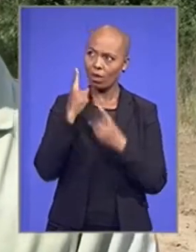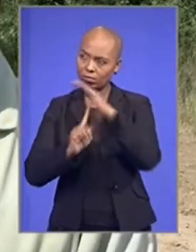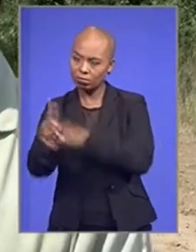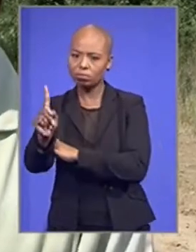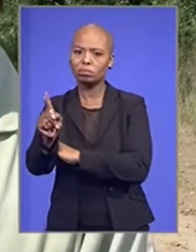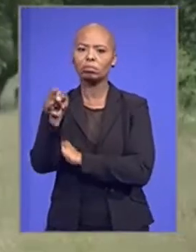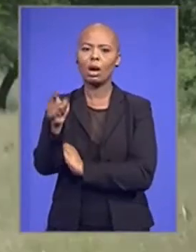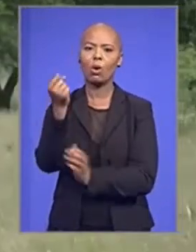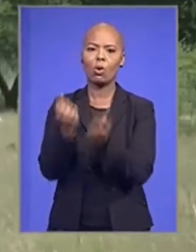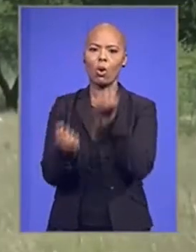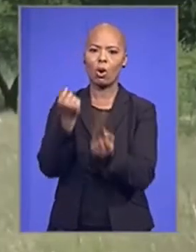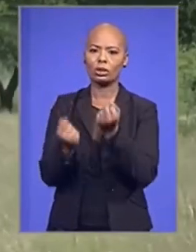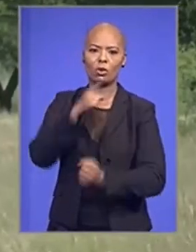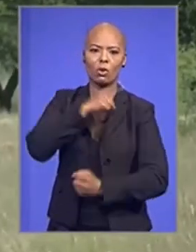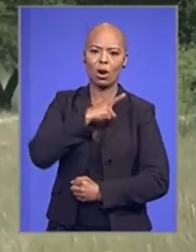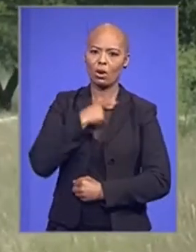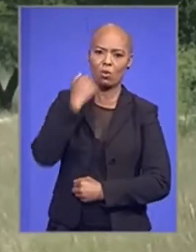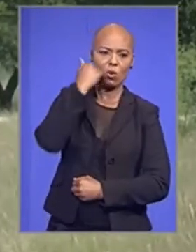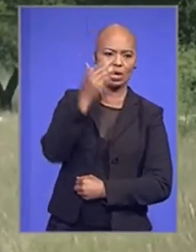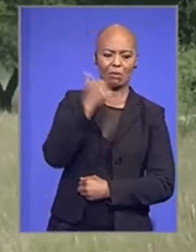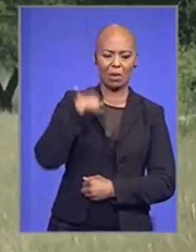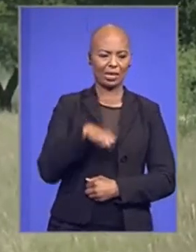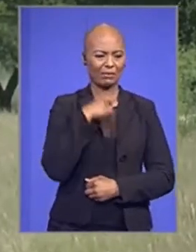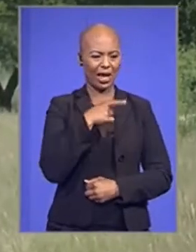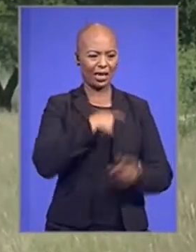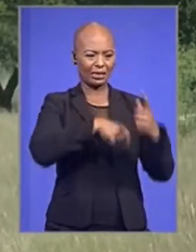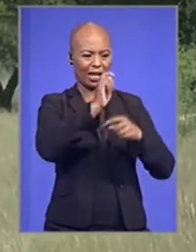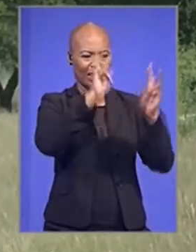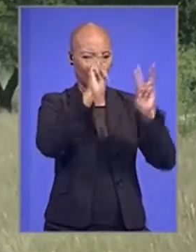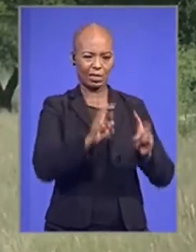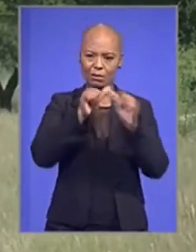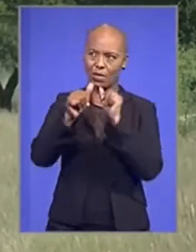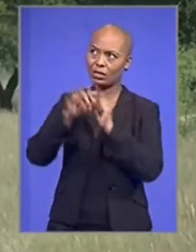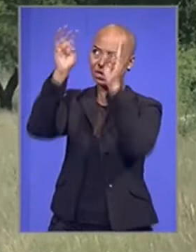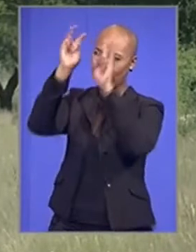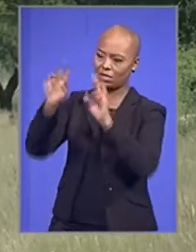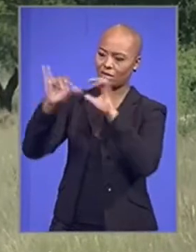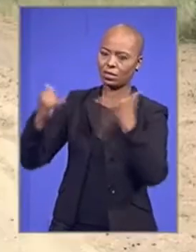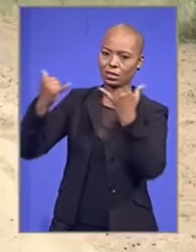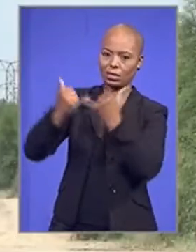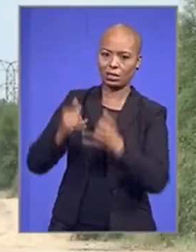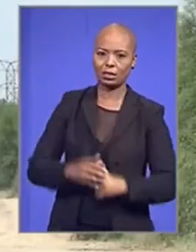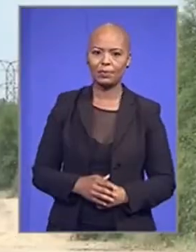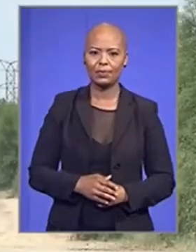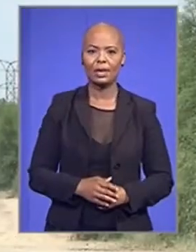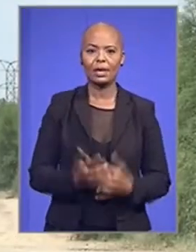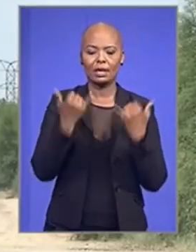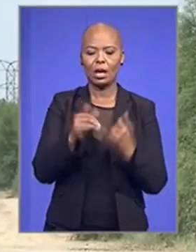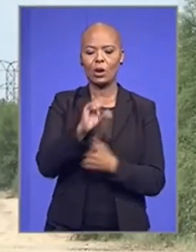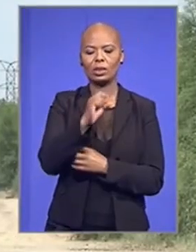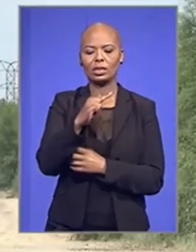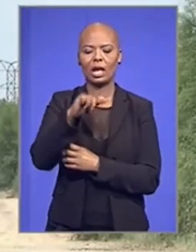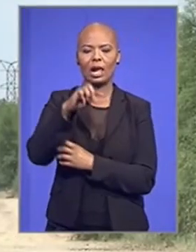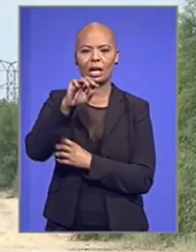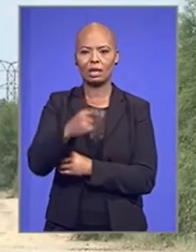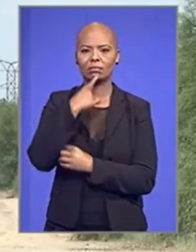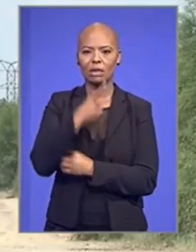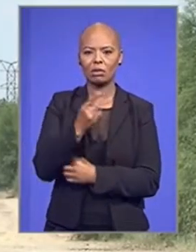ka motlakase. Ho sa le jwalo mokgatlo wa temo wa Afrika Borwa o re o ntse o bokelletsa dintlha tsohle ka ha kgothalletso